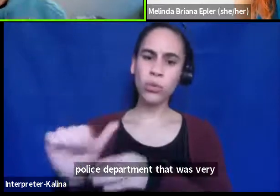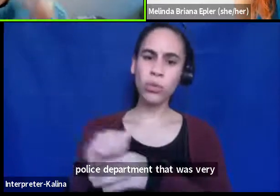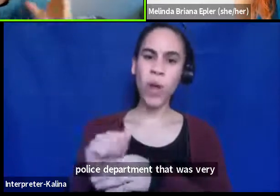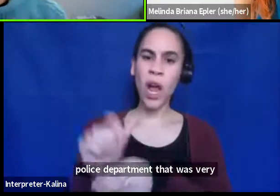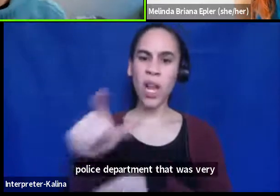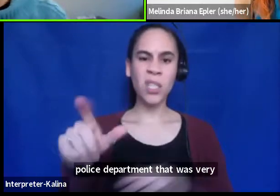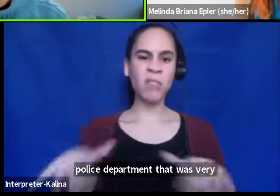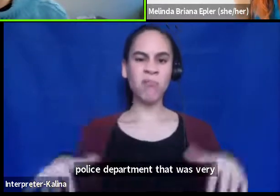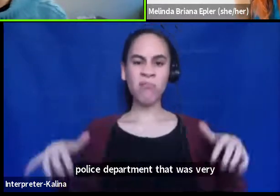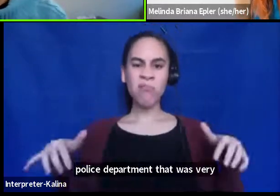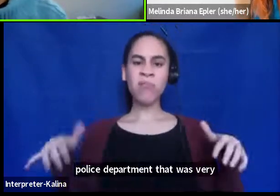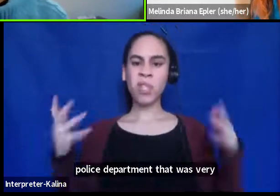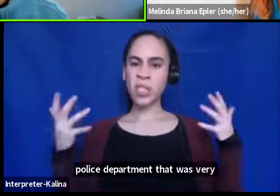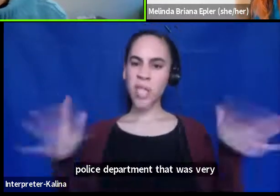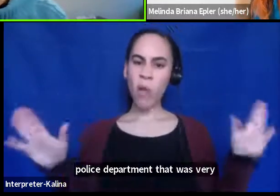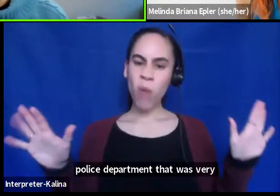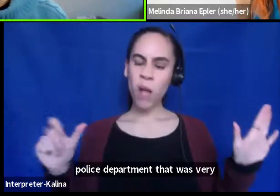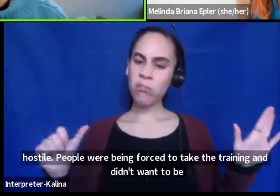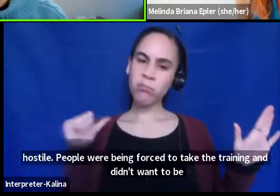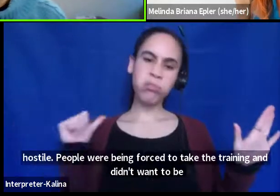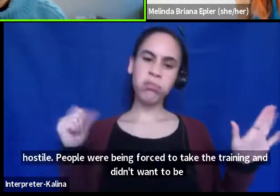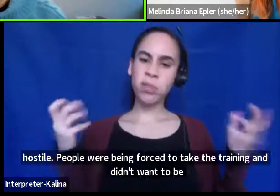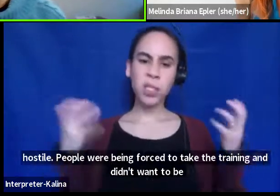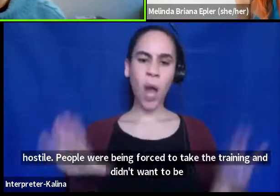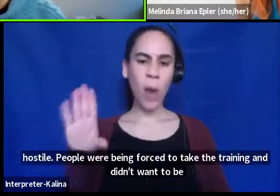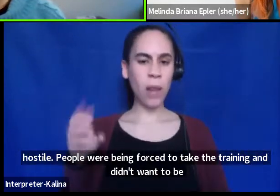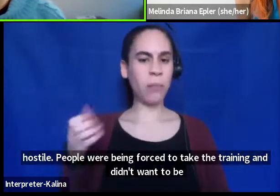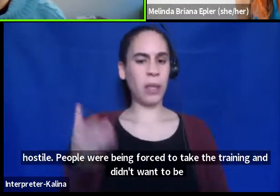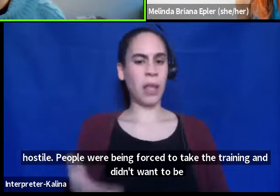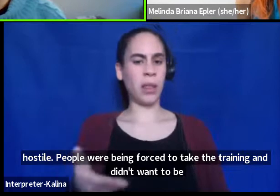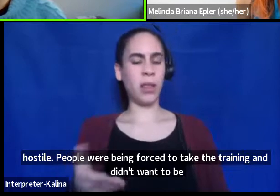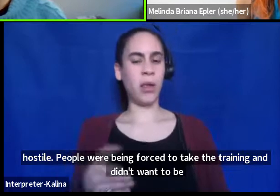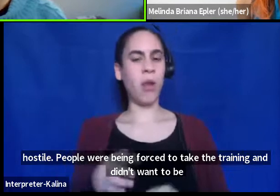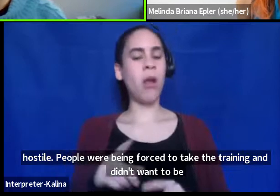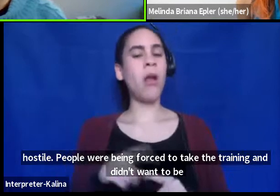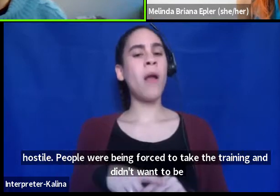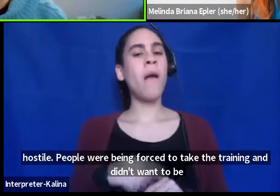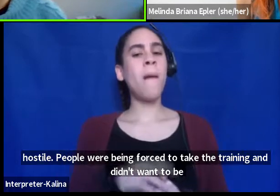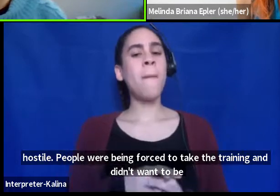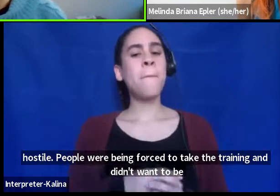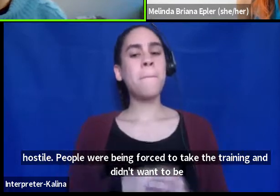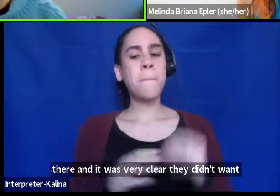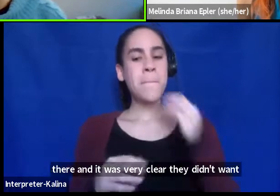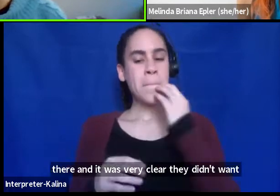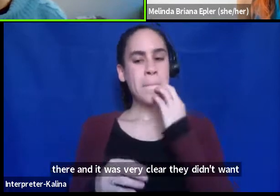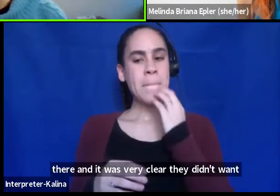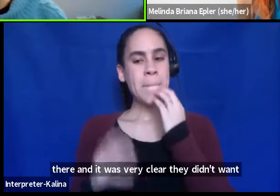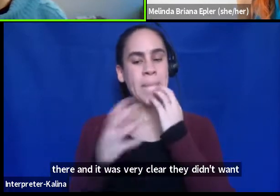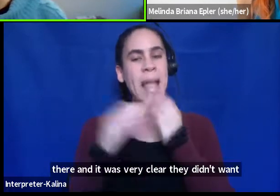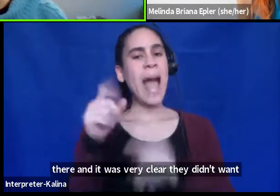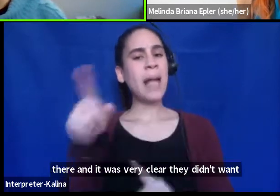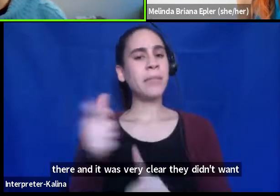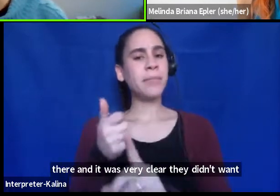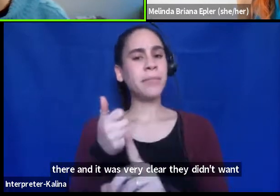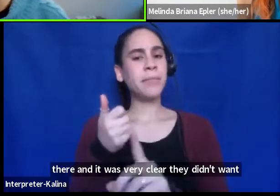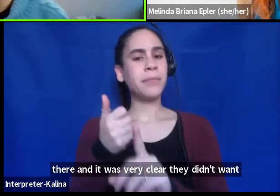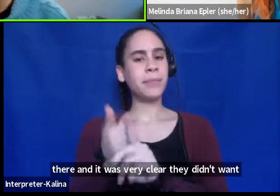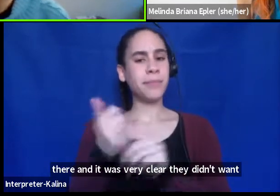very clear that they didn't want to be there. And then he asked, like, well, what would you do,